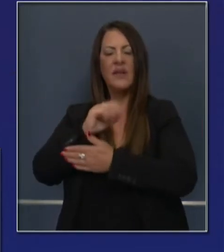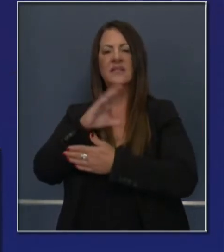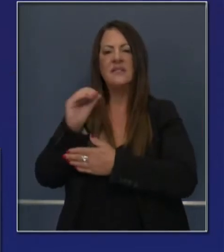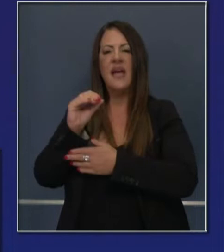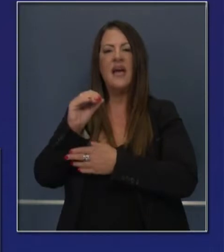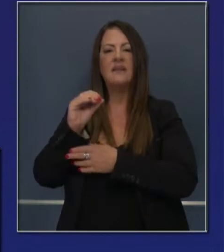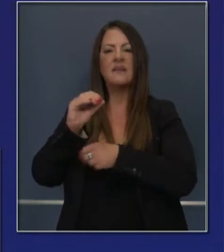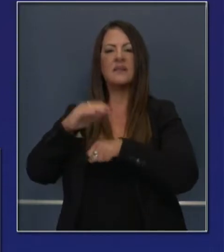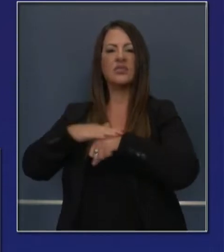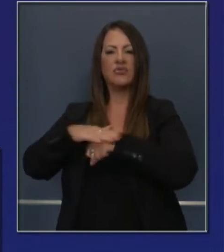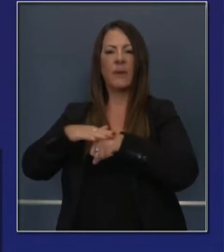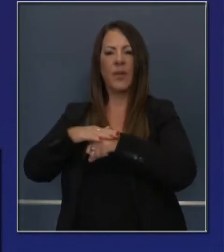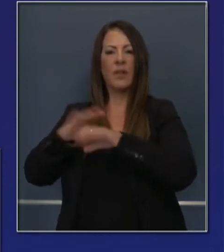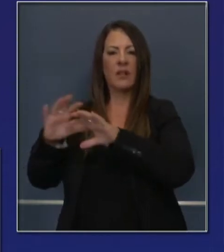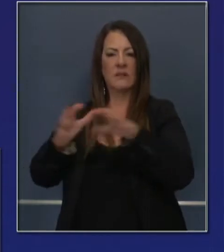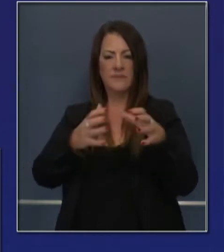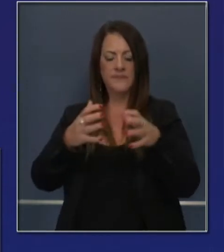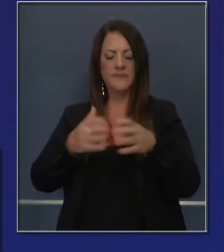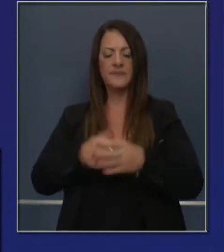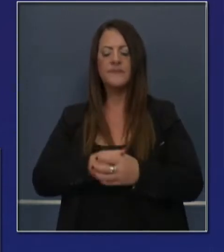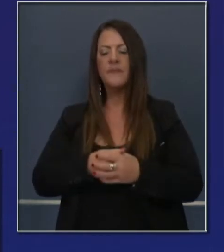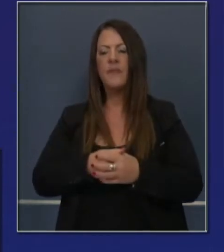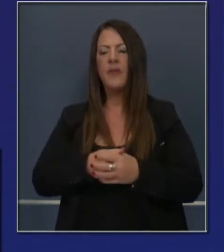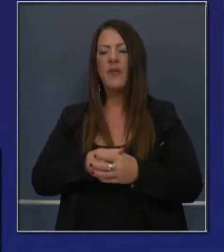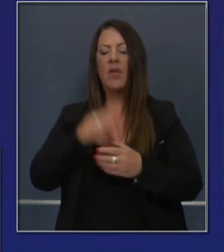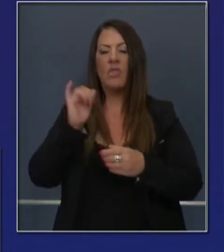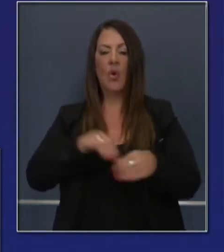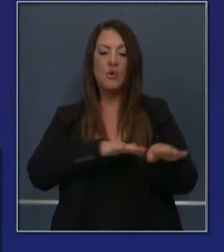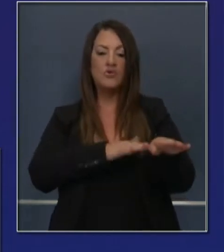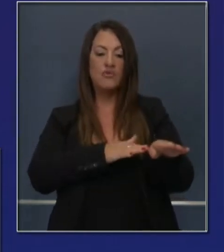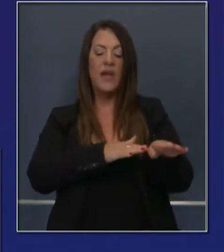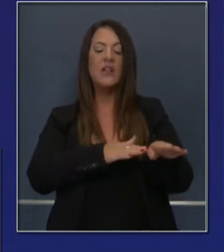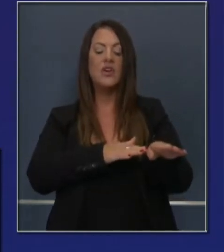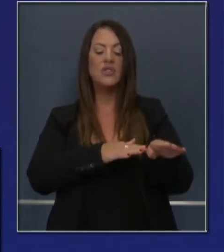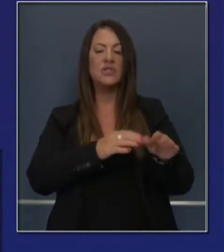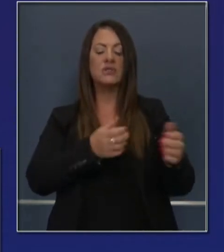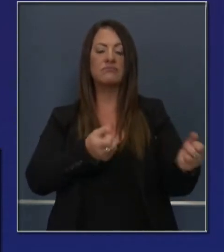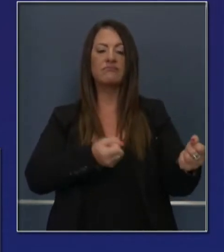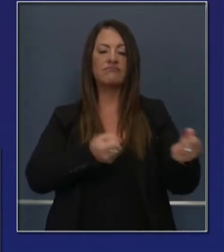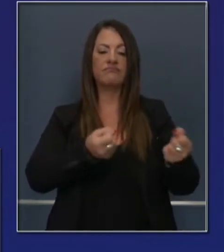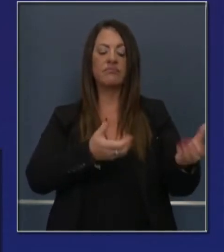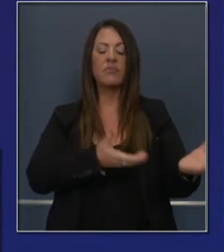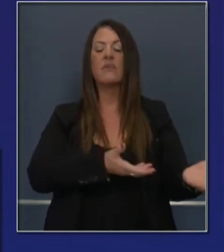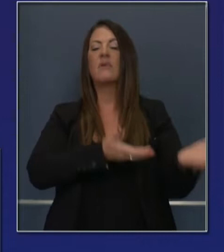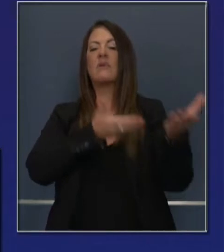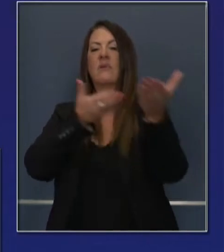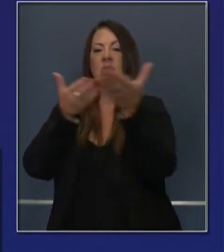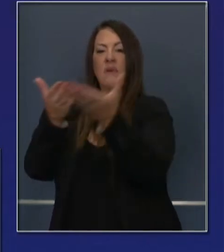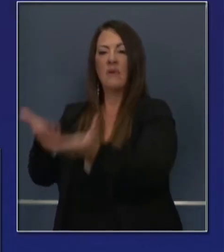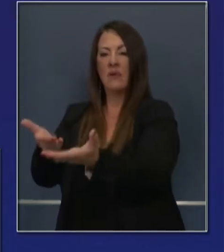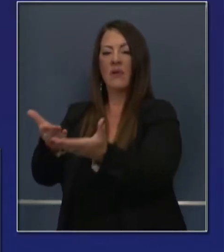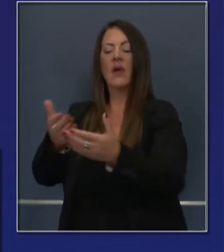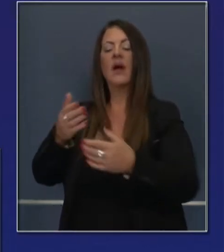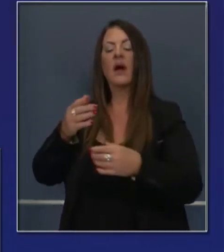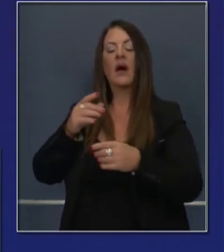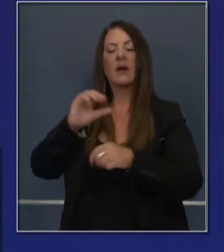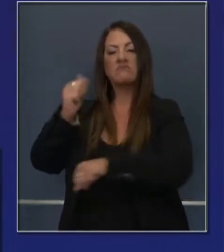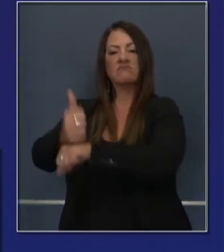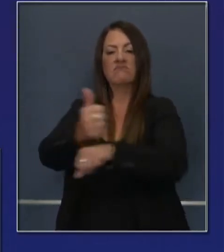1,345 trailers. These trailers went out, were delivered, and these trailers are not just for one individual.